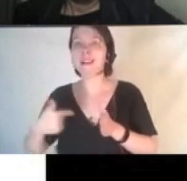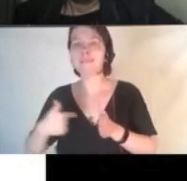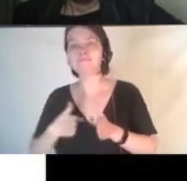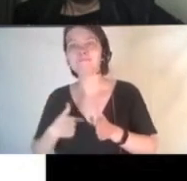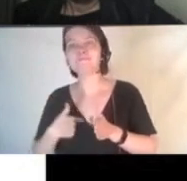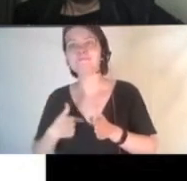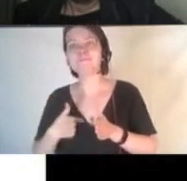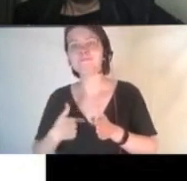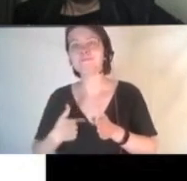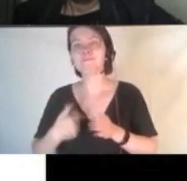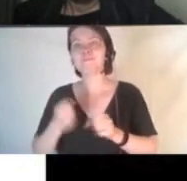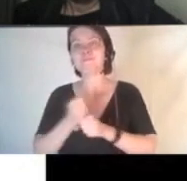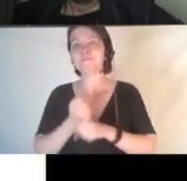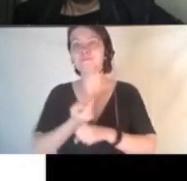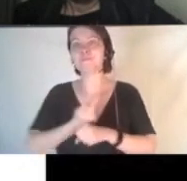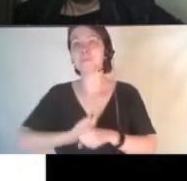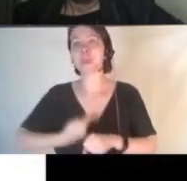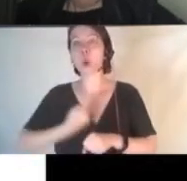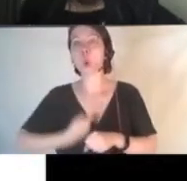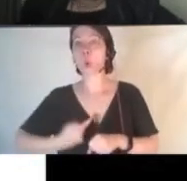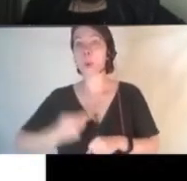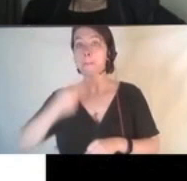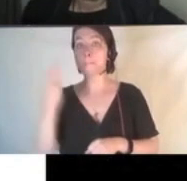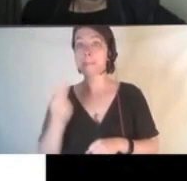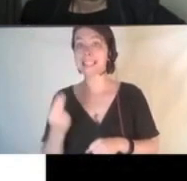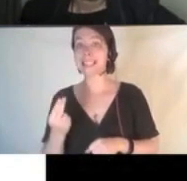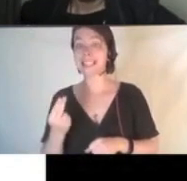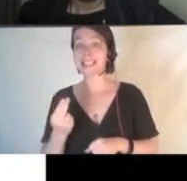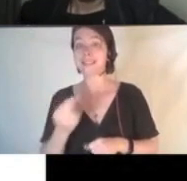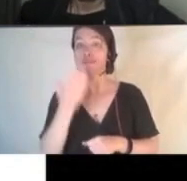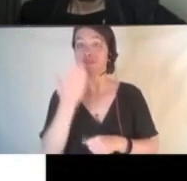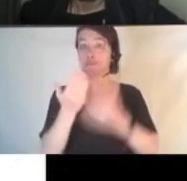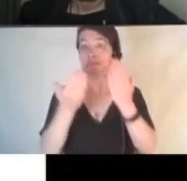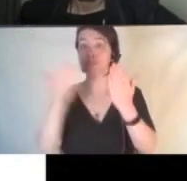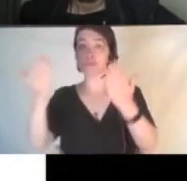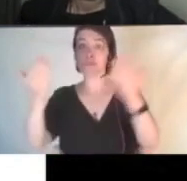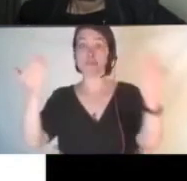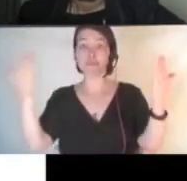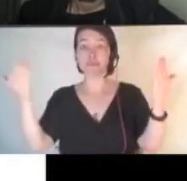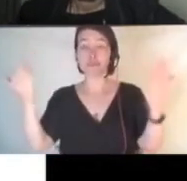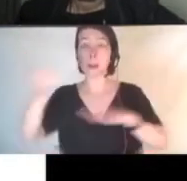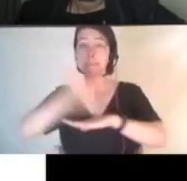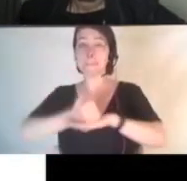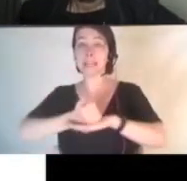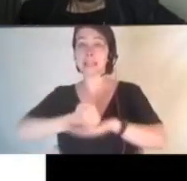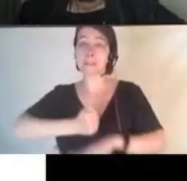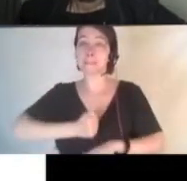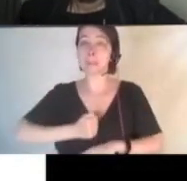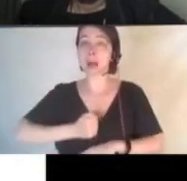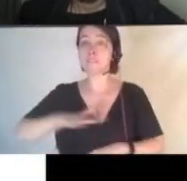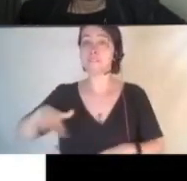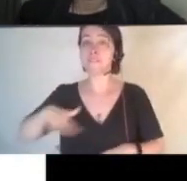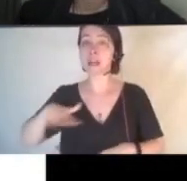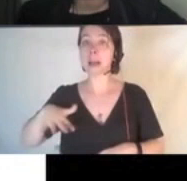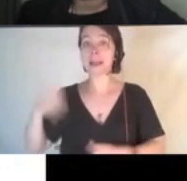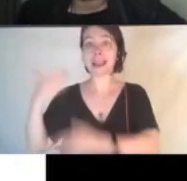my own set of paintings that was based on my family heritage. You know what I mean? It